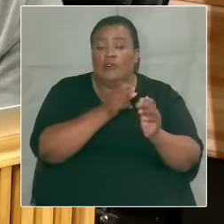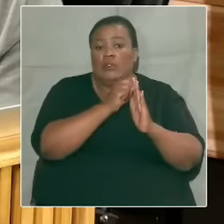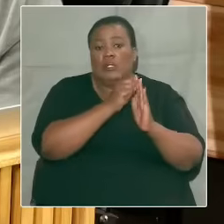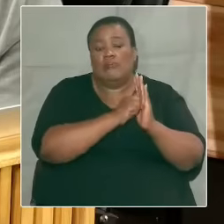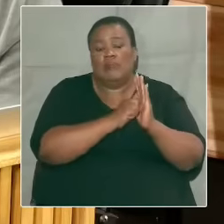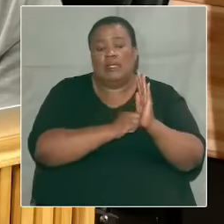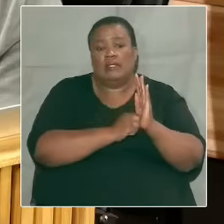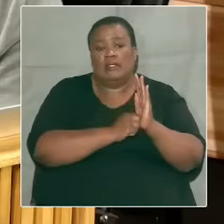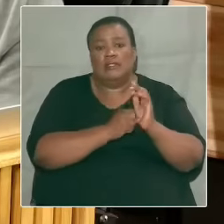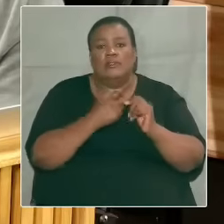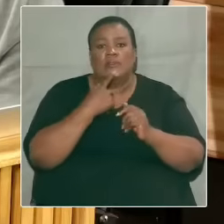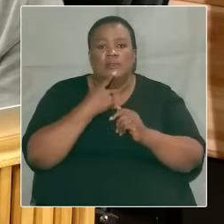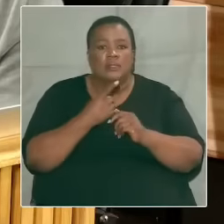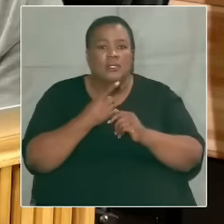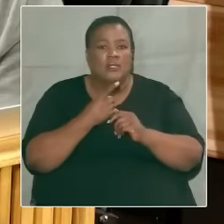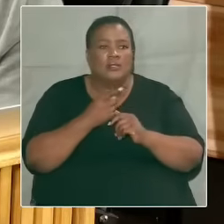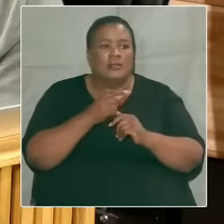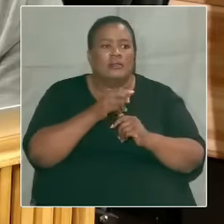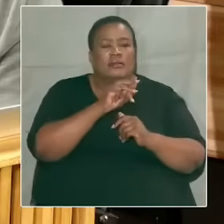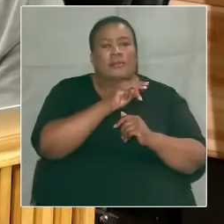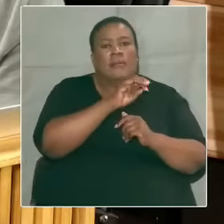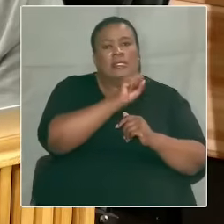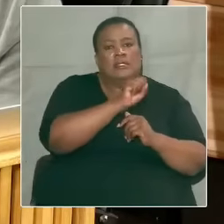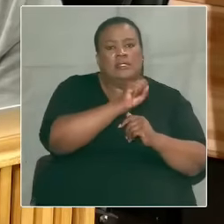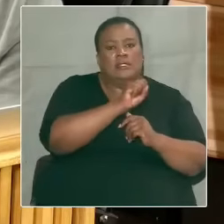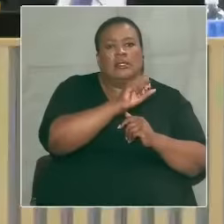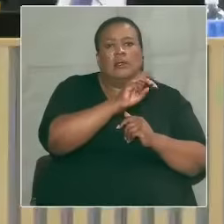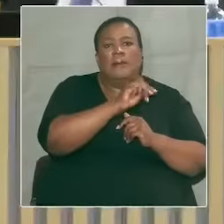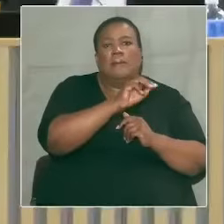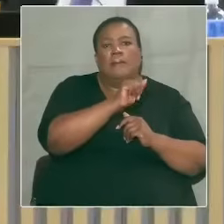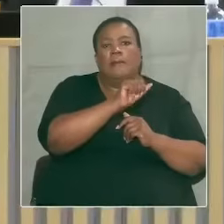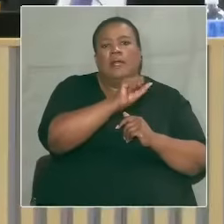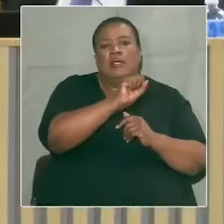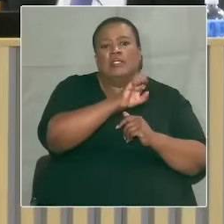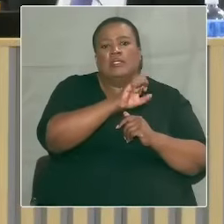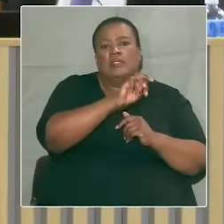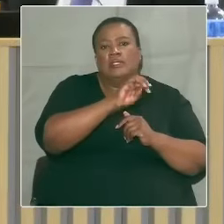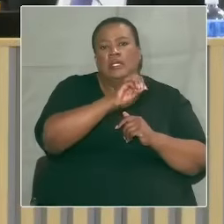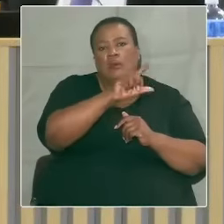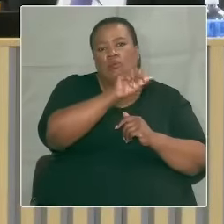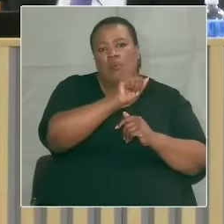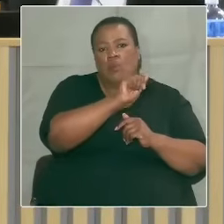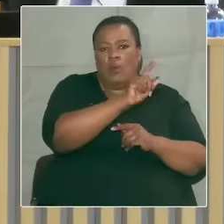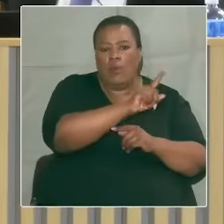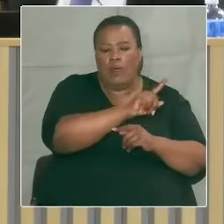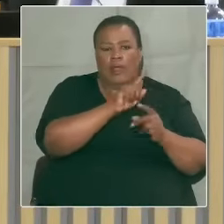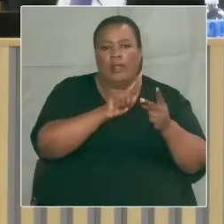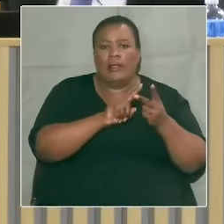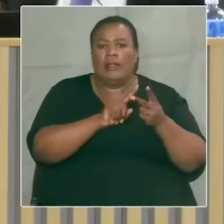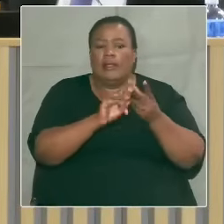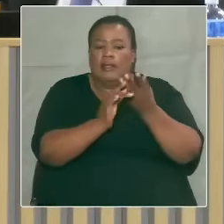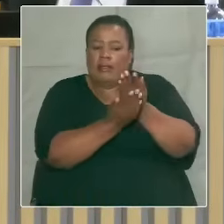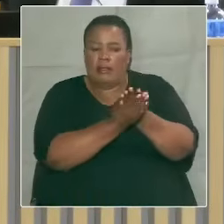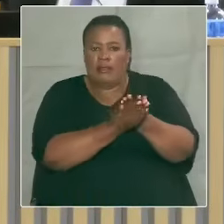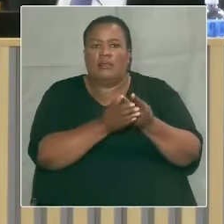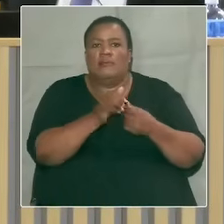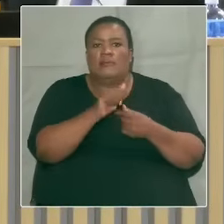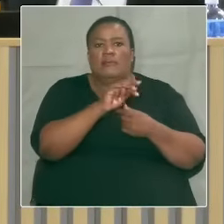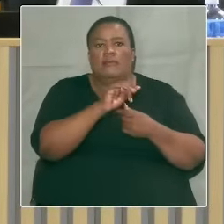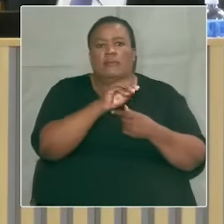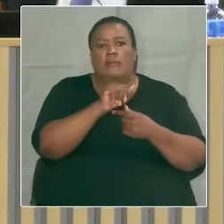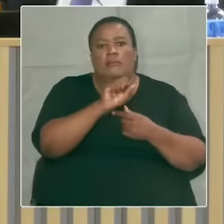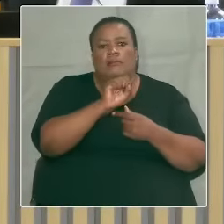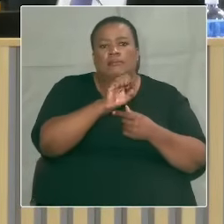we call that Masemola 1. And then the annexures Masemola 2. And then